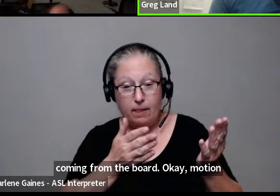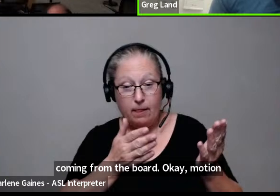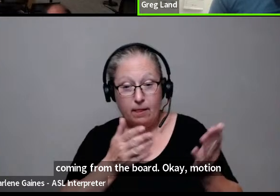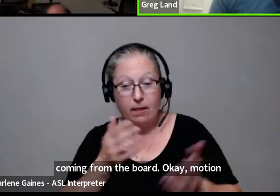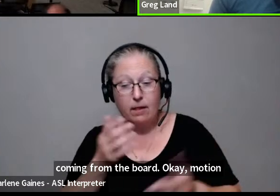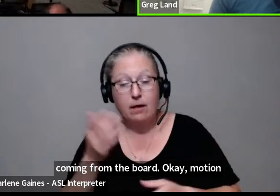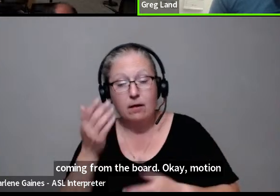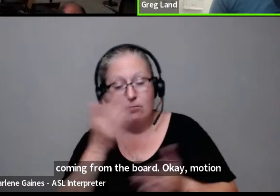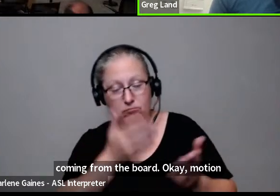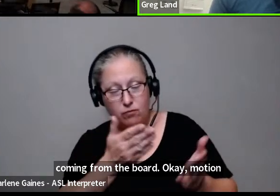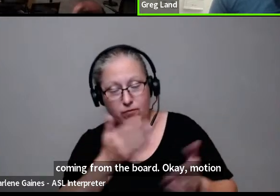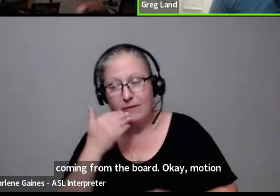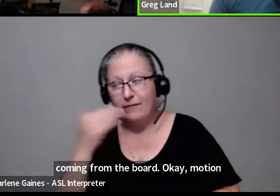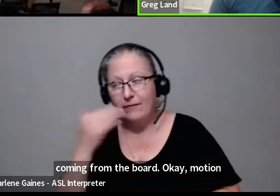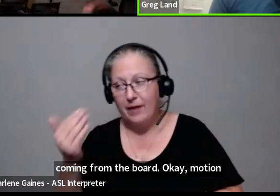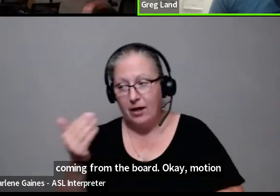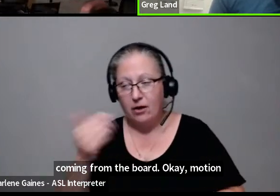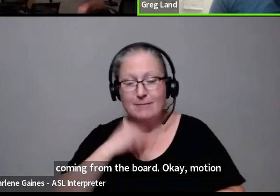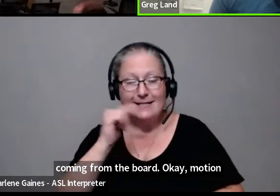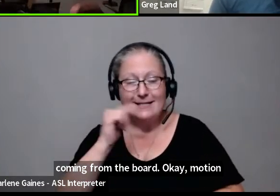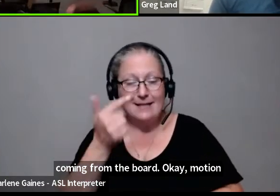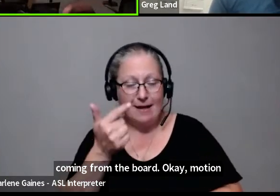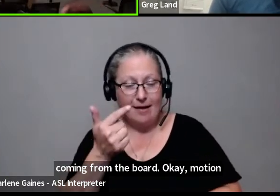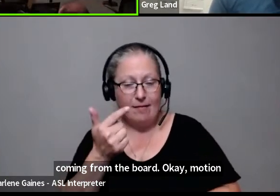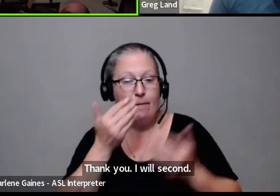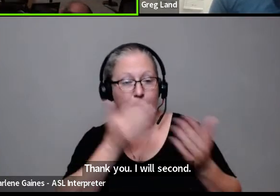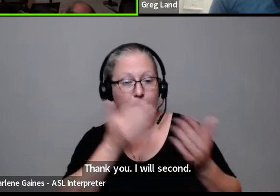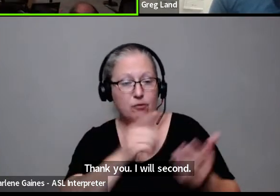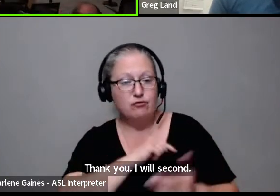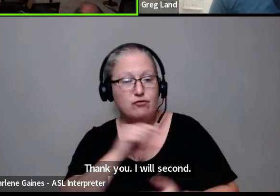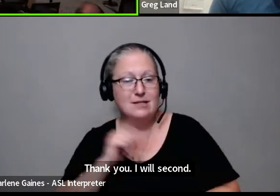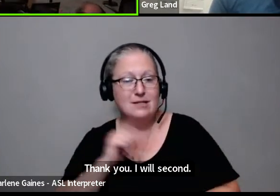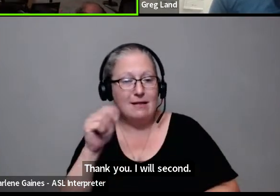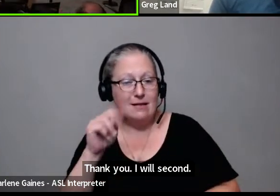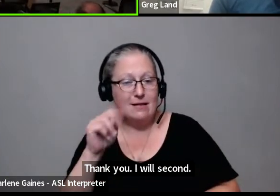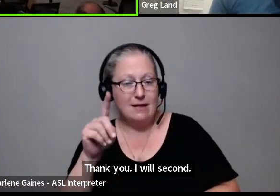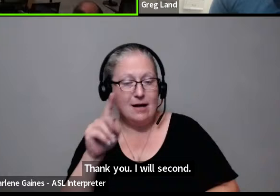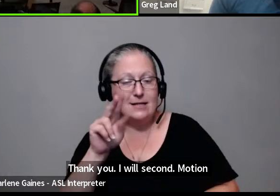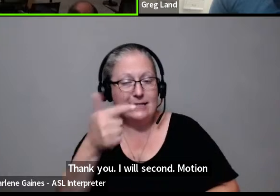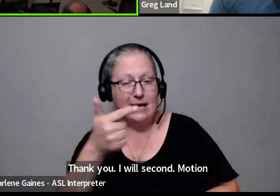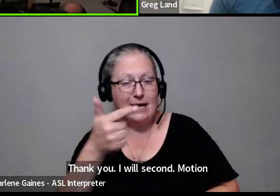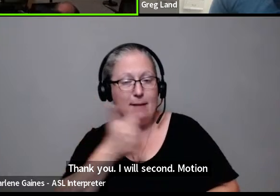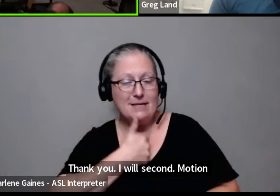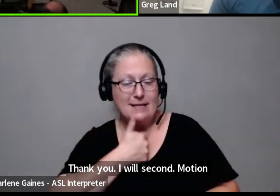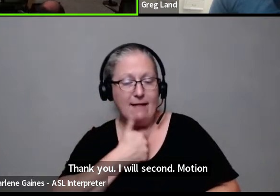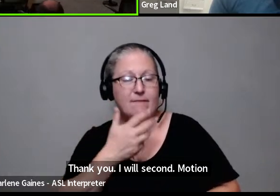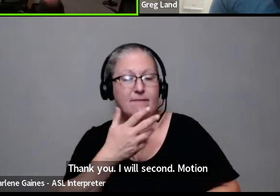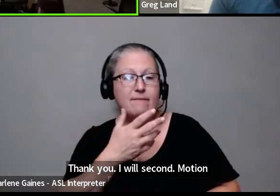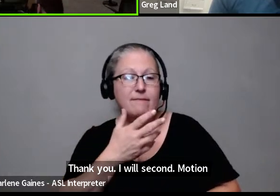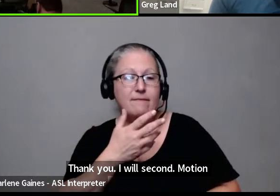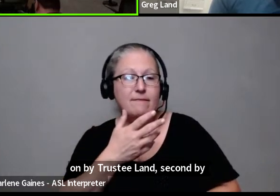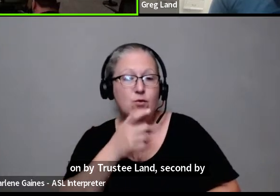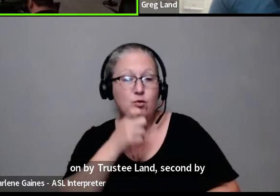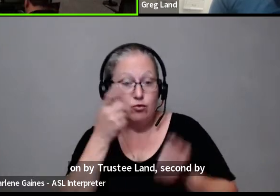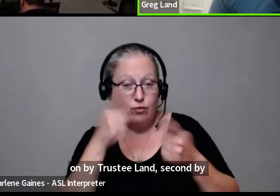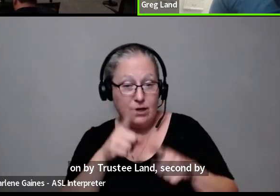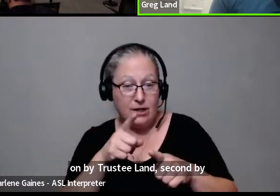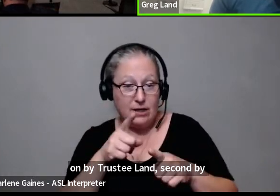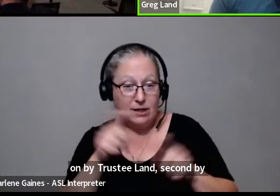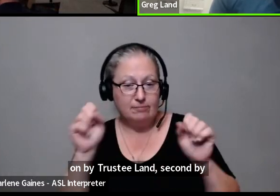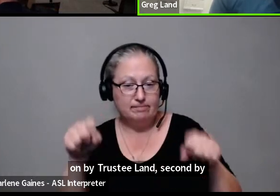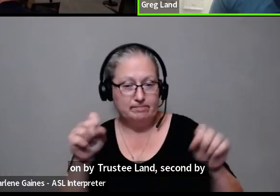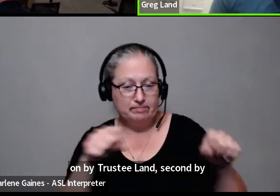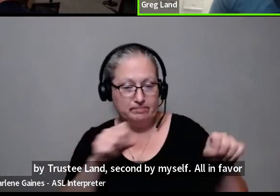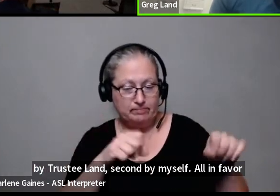moved. Thank you. I will second. Motion by trustee Land, second by myself. All in favor?